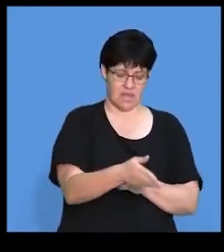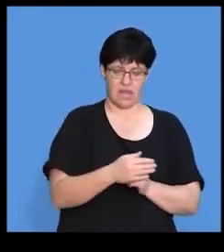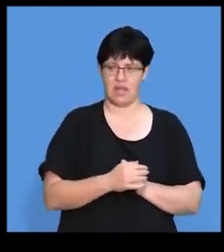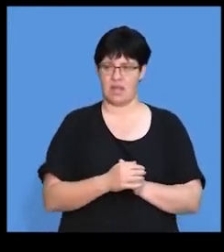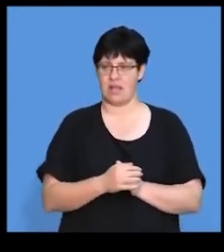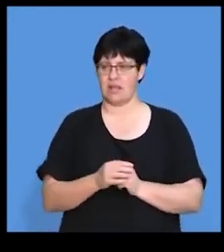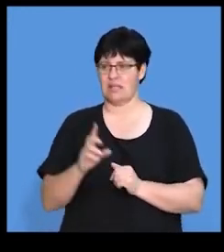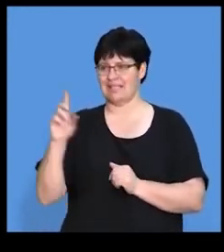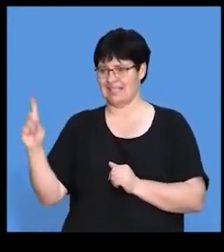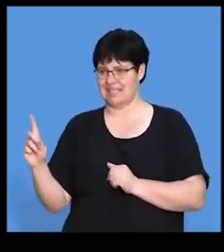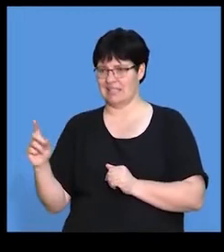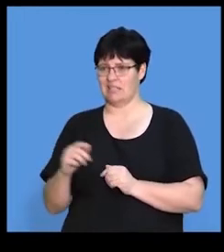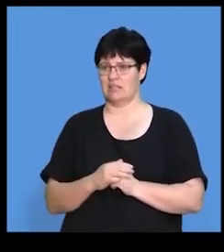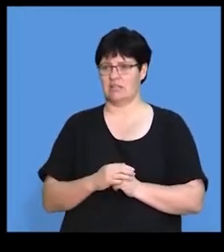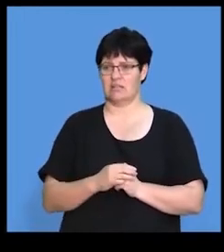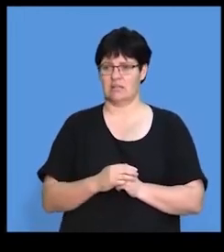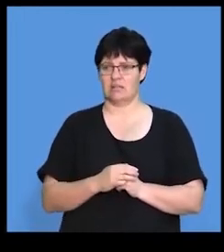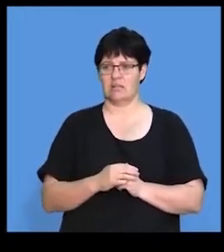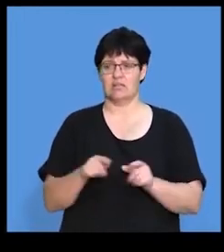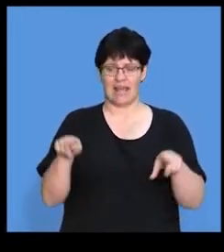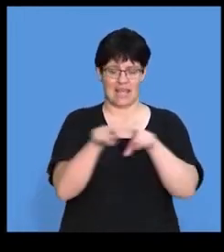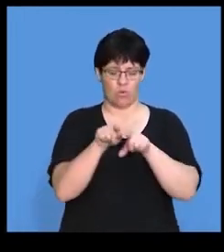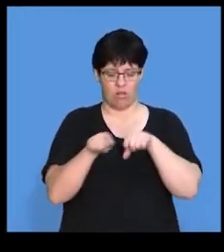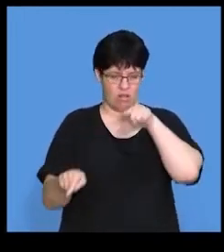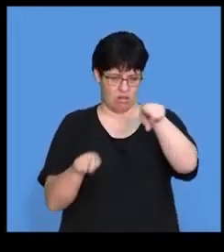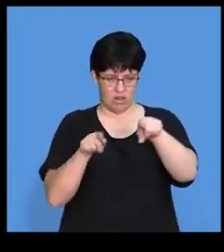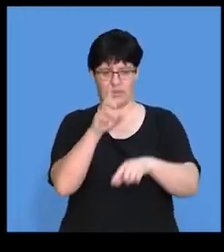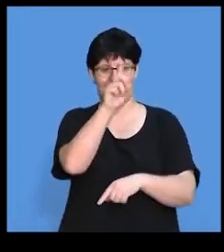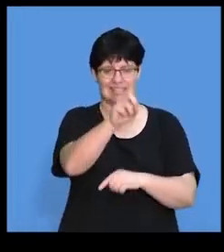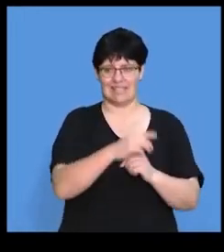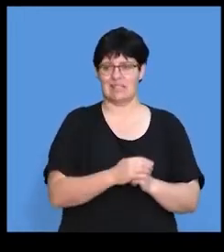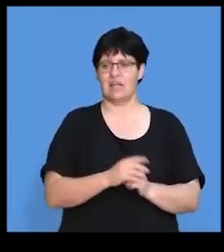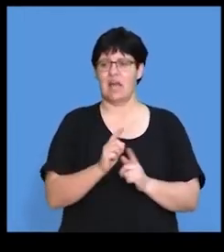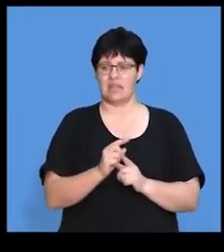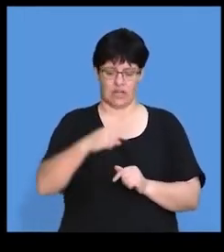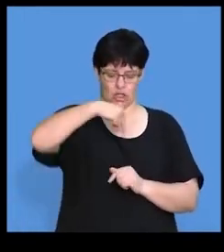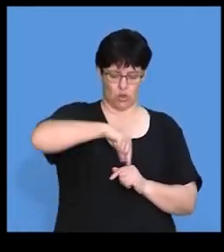over there, that's D. Okay, those are equal, so that's also D,